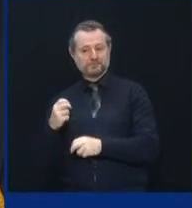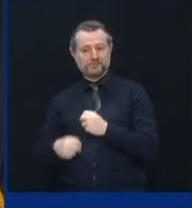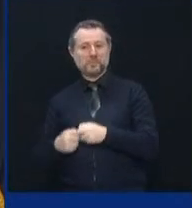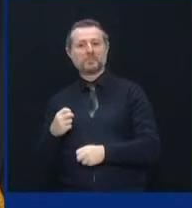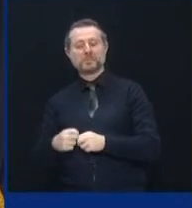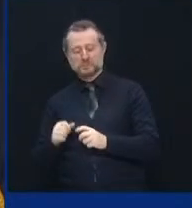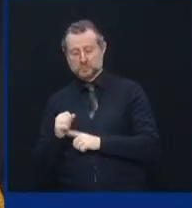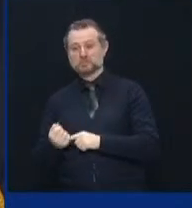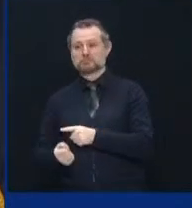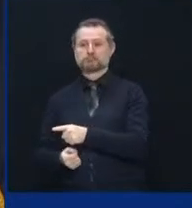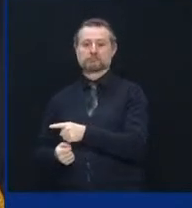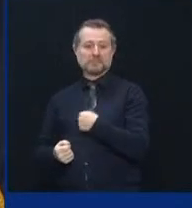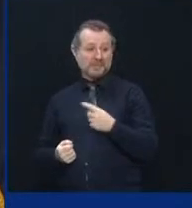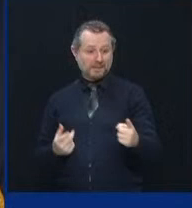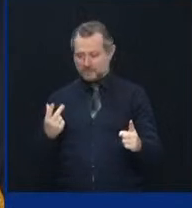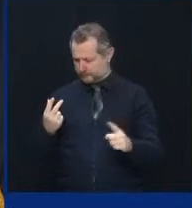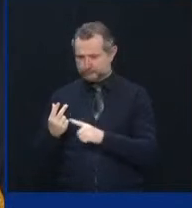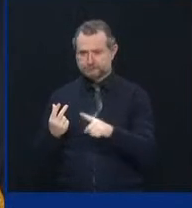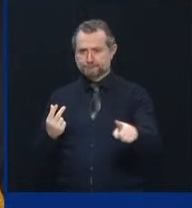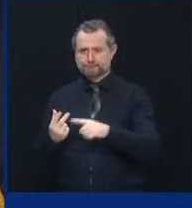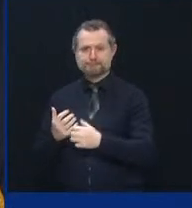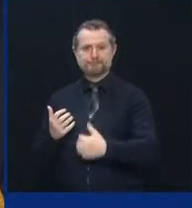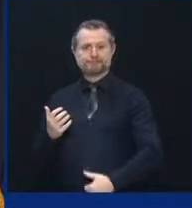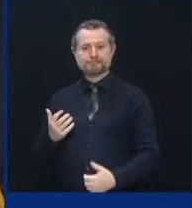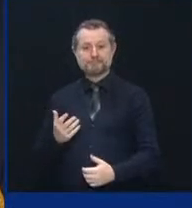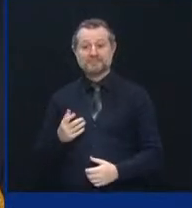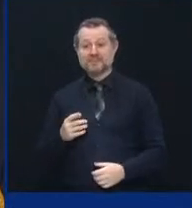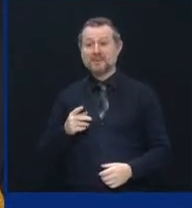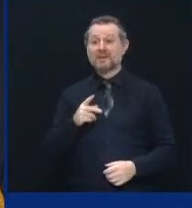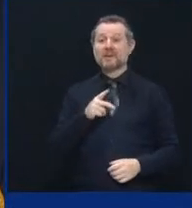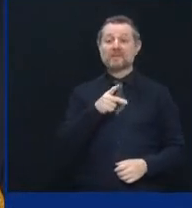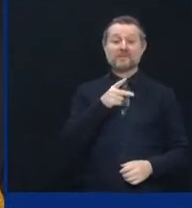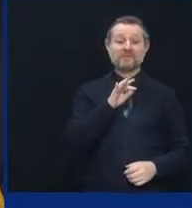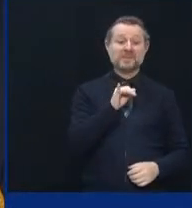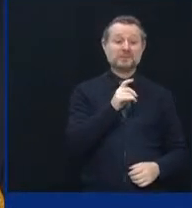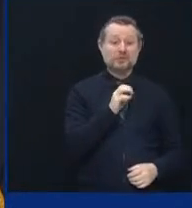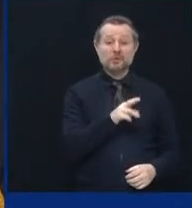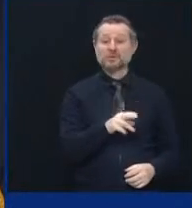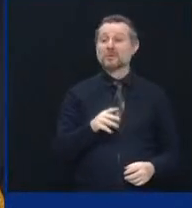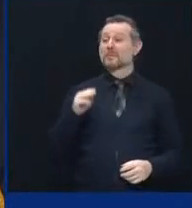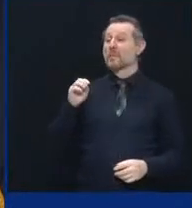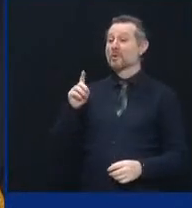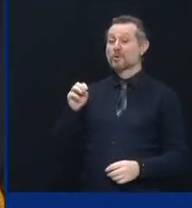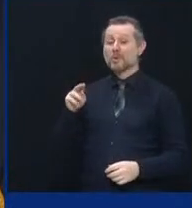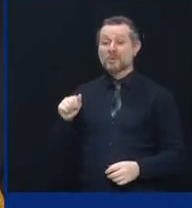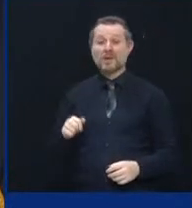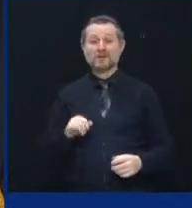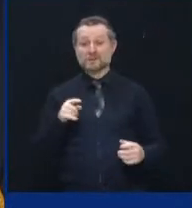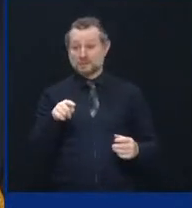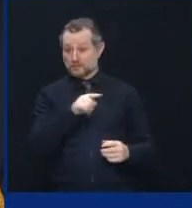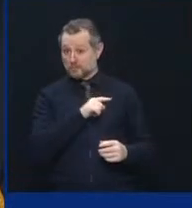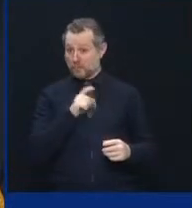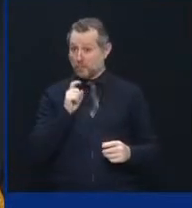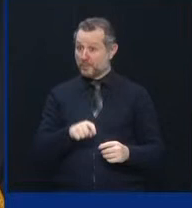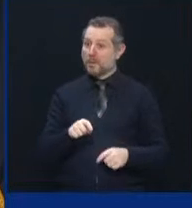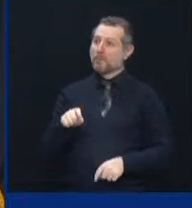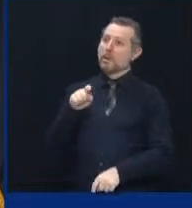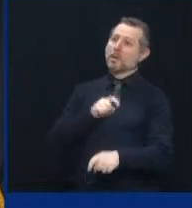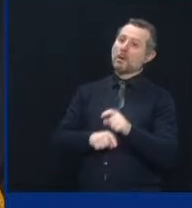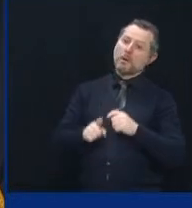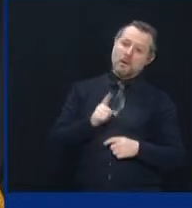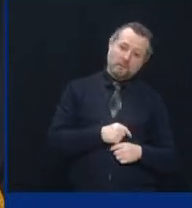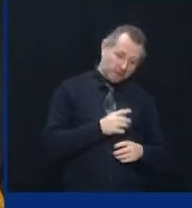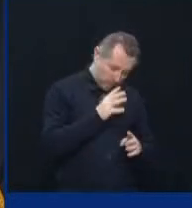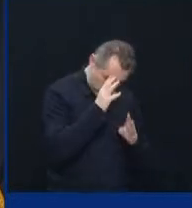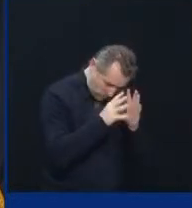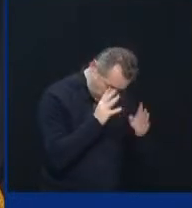scenario. And then Pfizer, Moderna, et cetera, have to go back and come up with a new vaccine, and